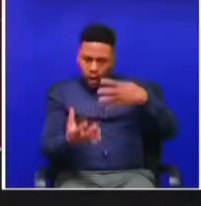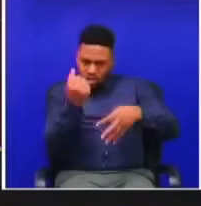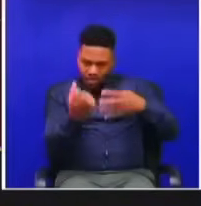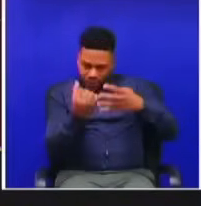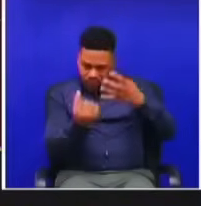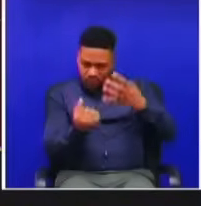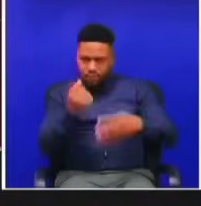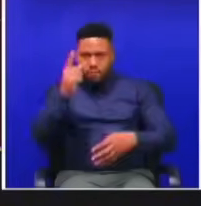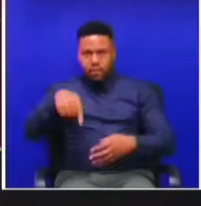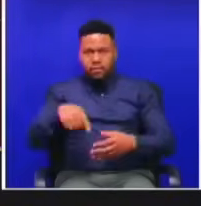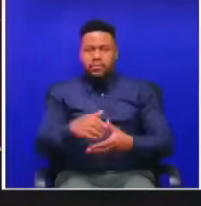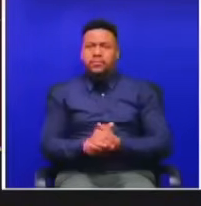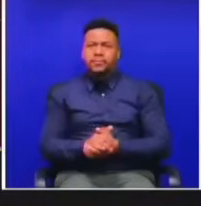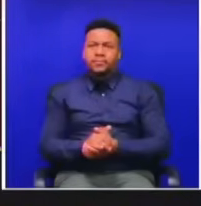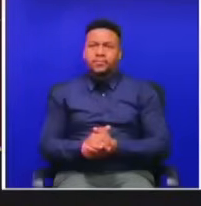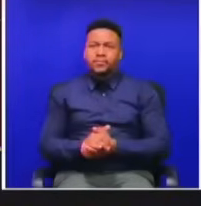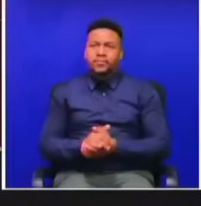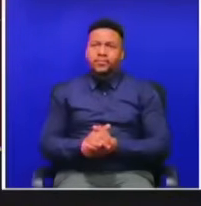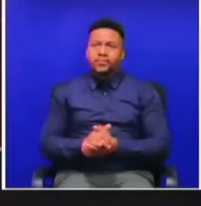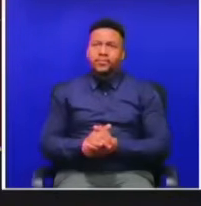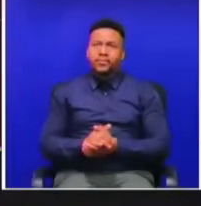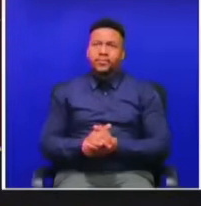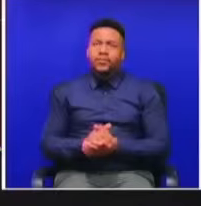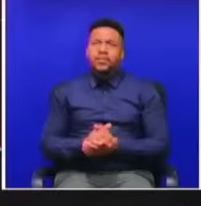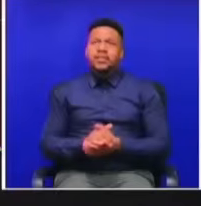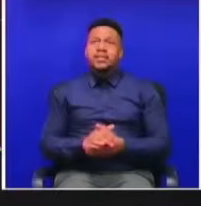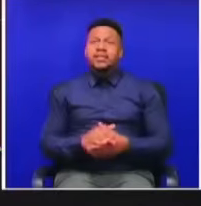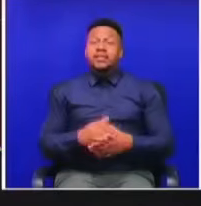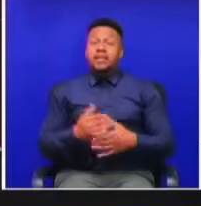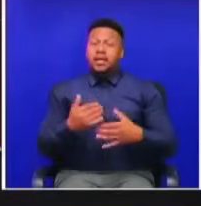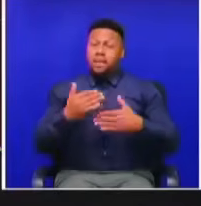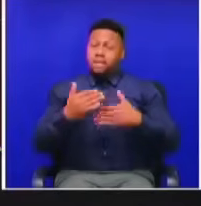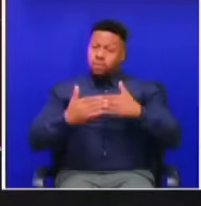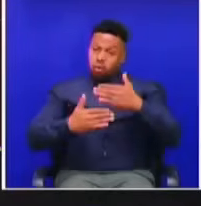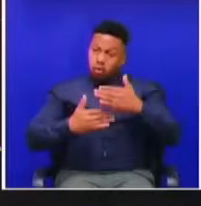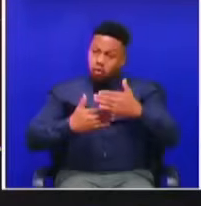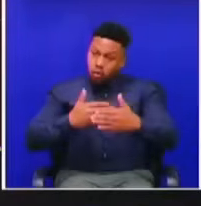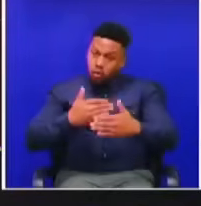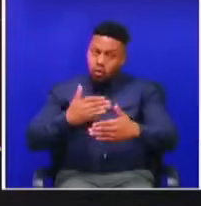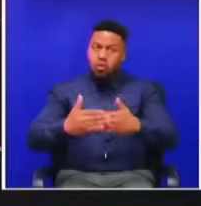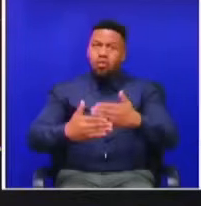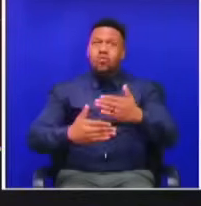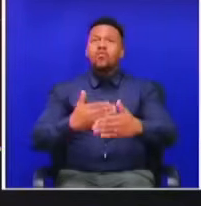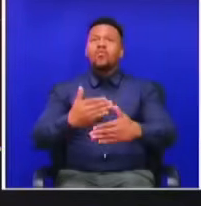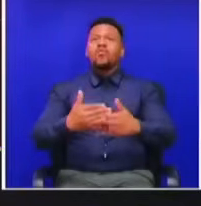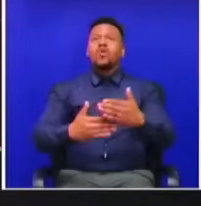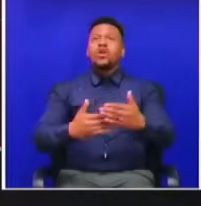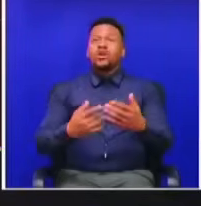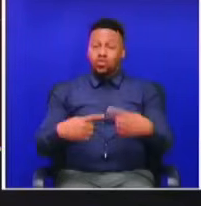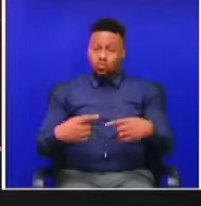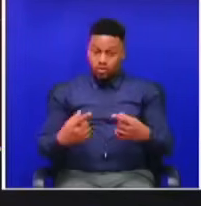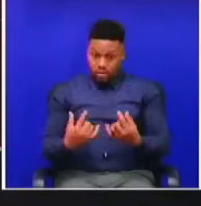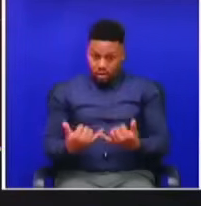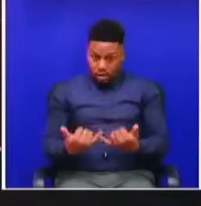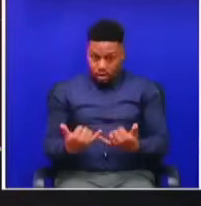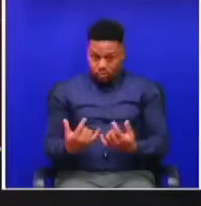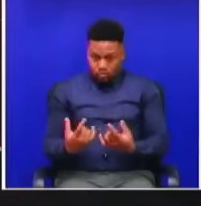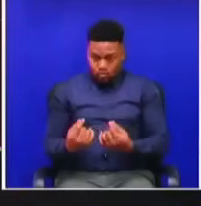that the progress that is being made in moving towards